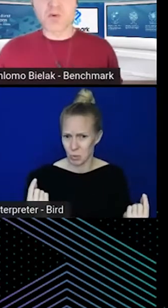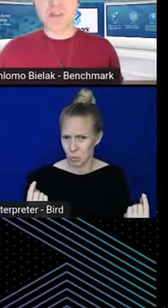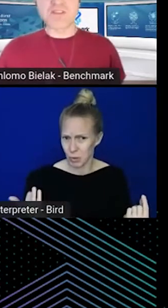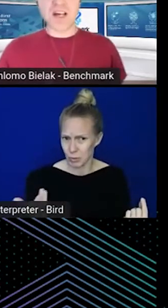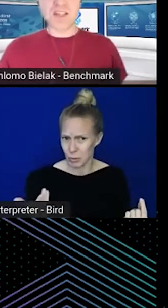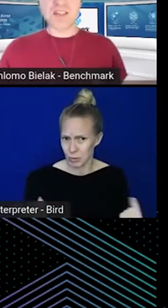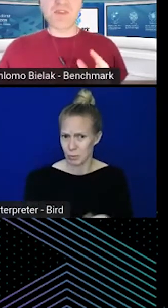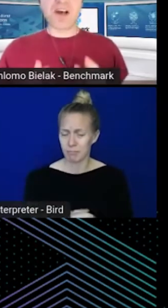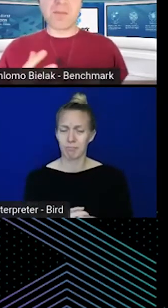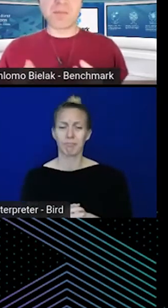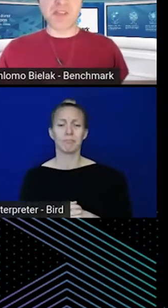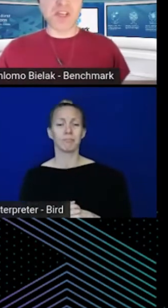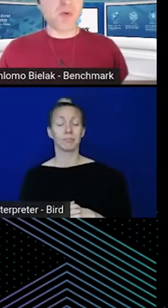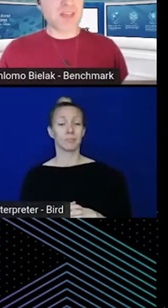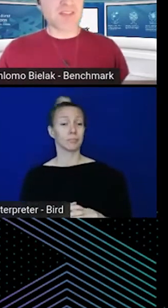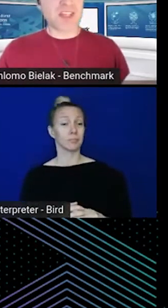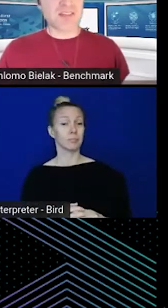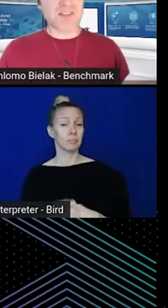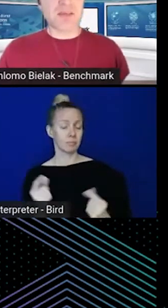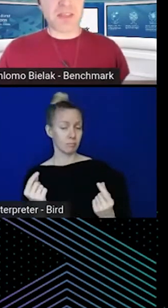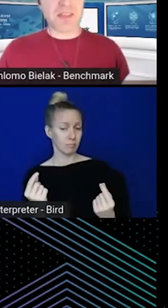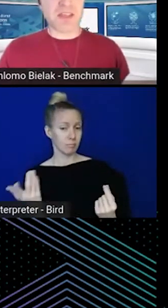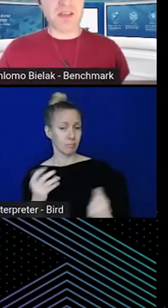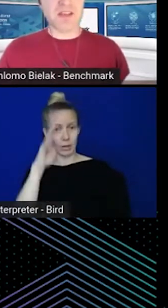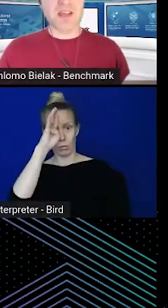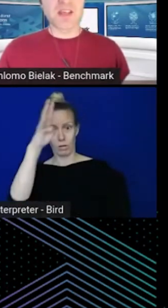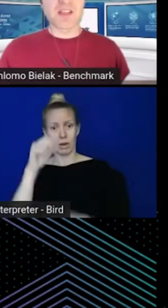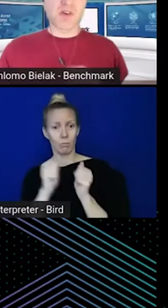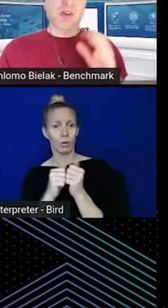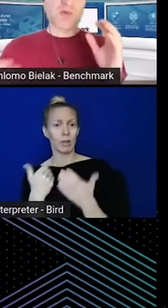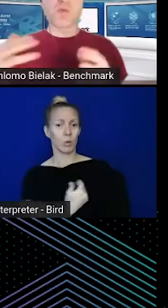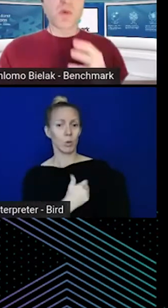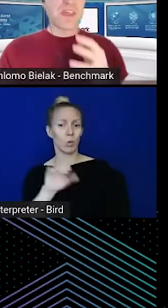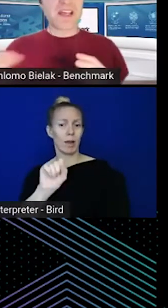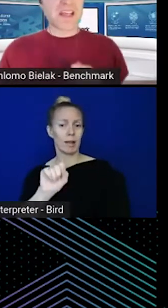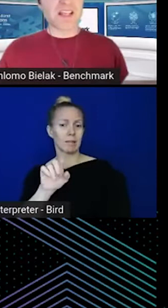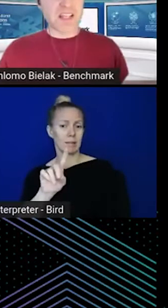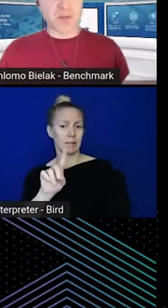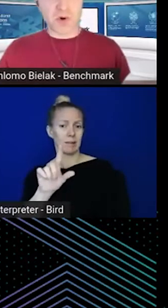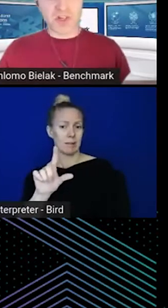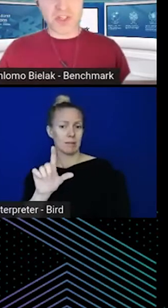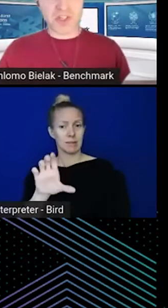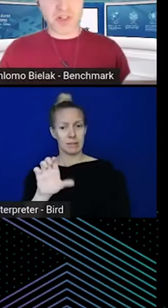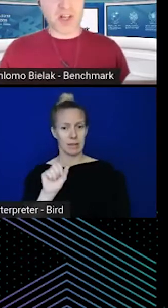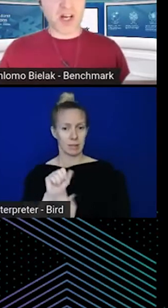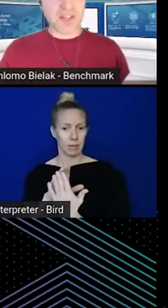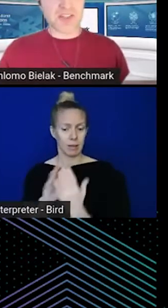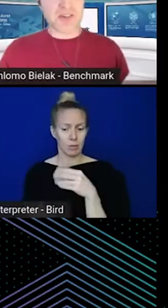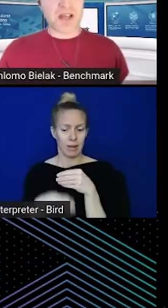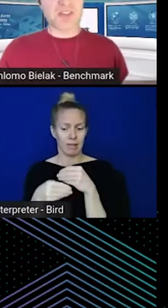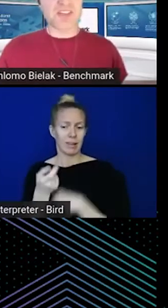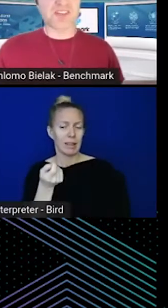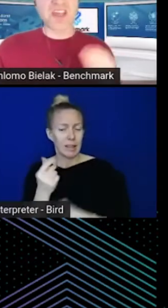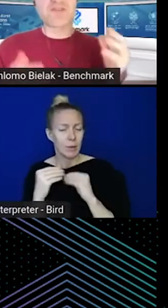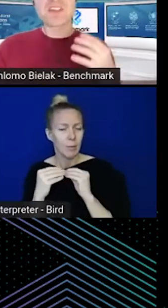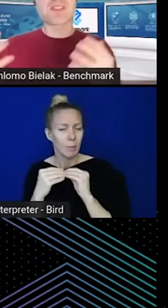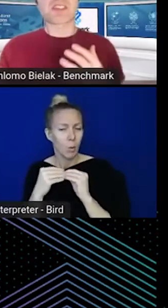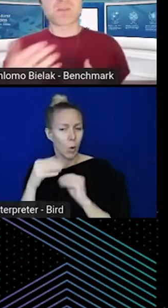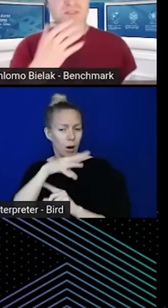So what we've done is we've come up with a new SDLC method with adding a little more additional context around